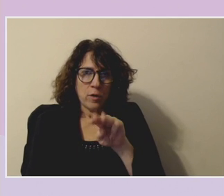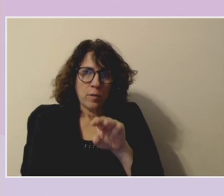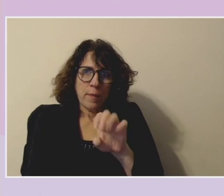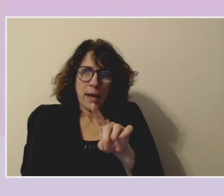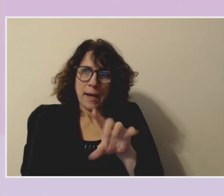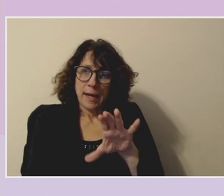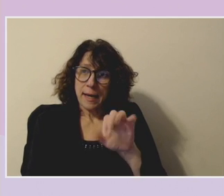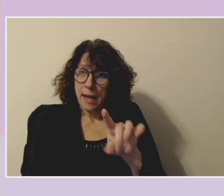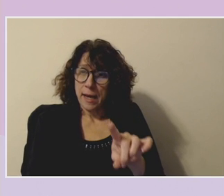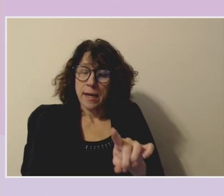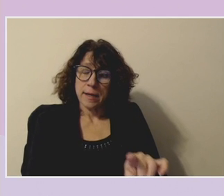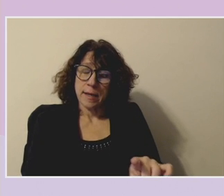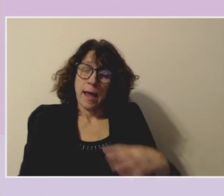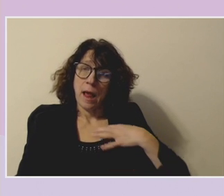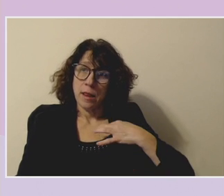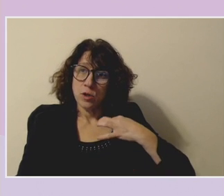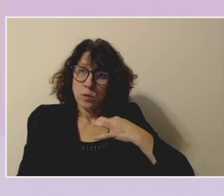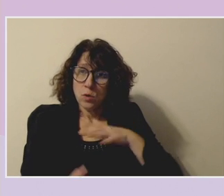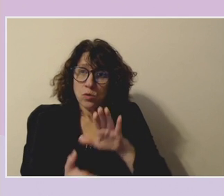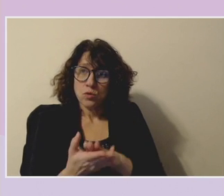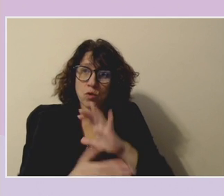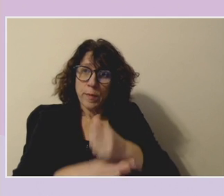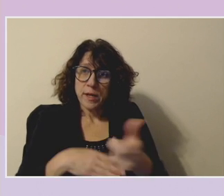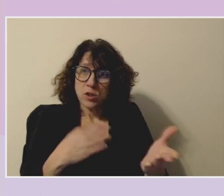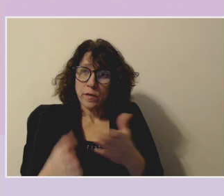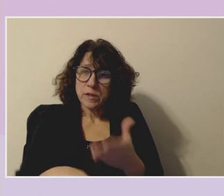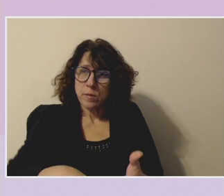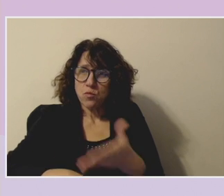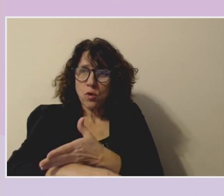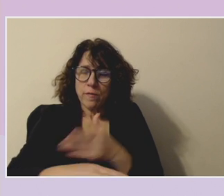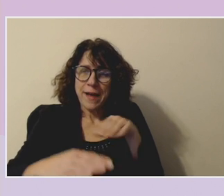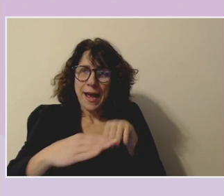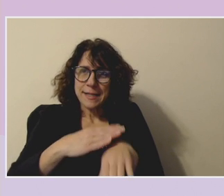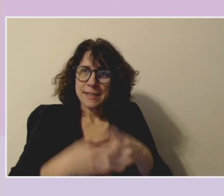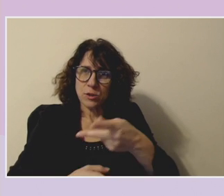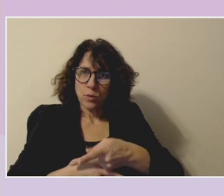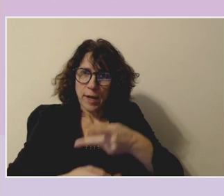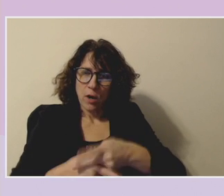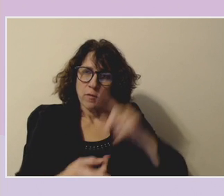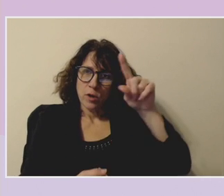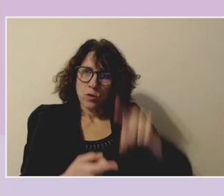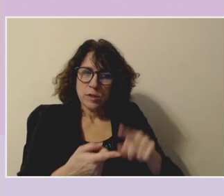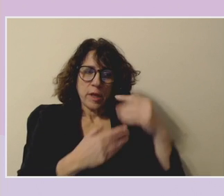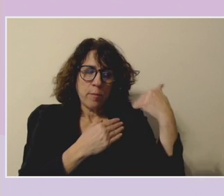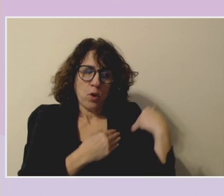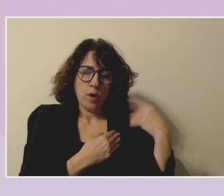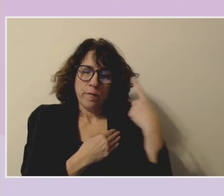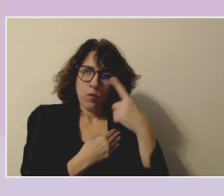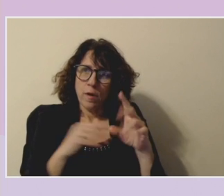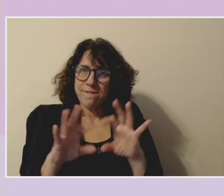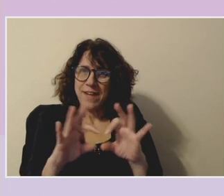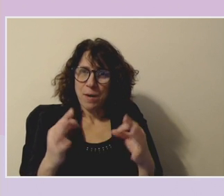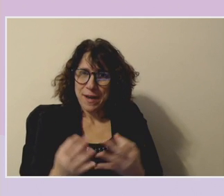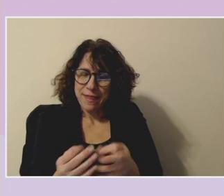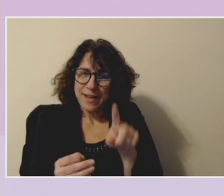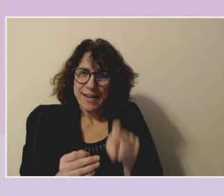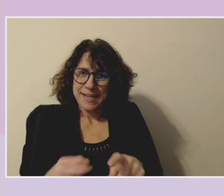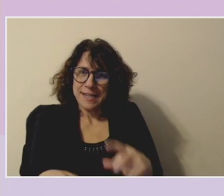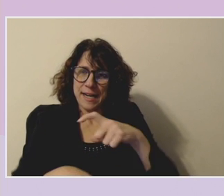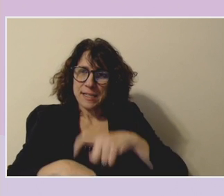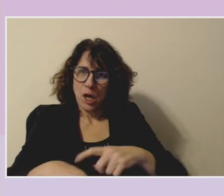and school-based services improve access to care while reducing burdens to families, particularly the need to take time off from